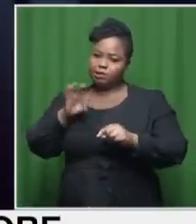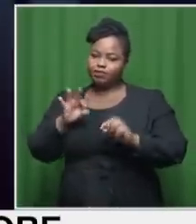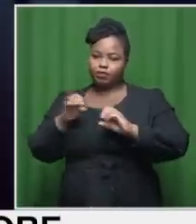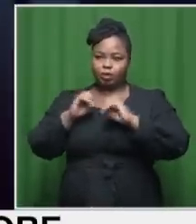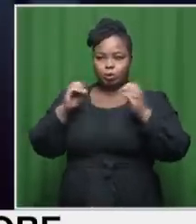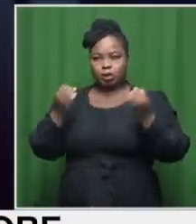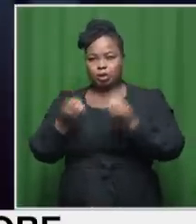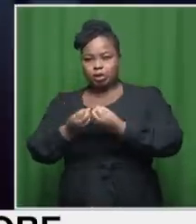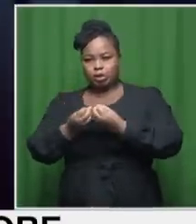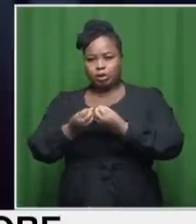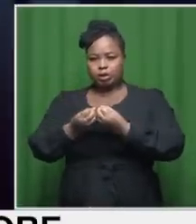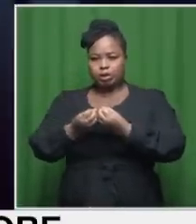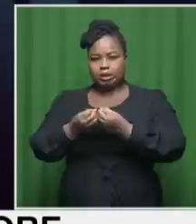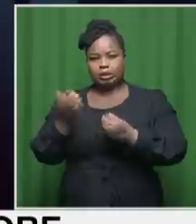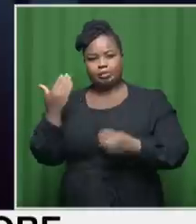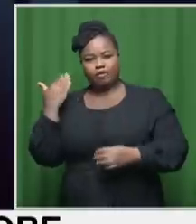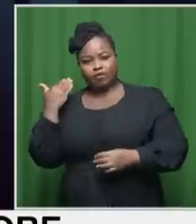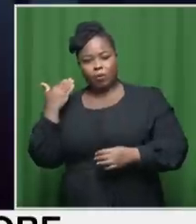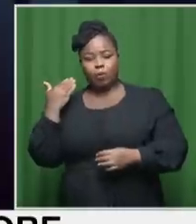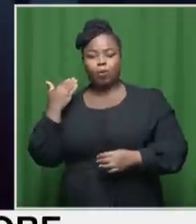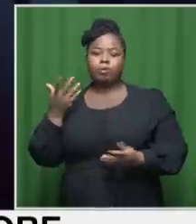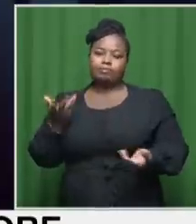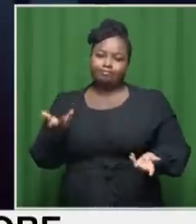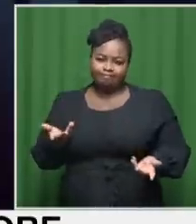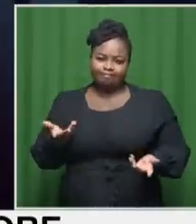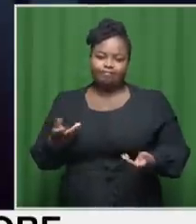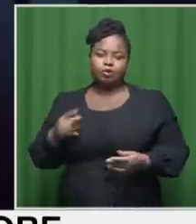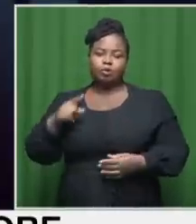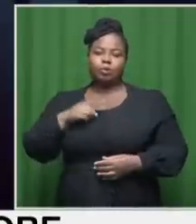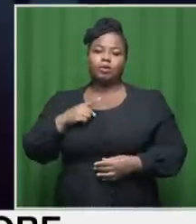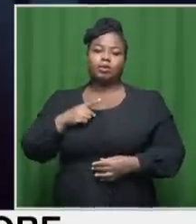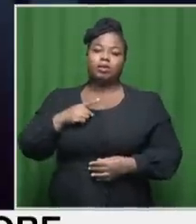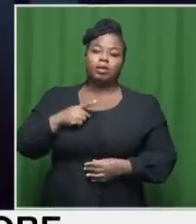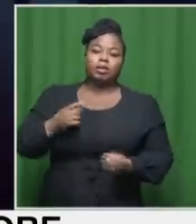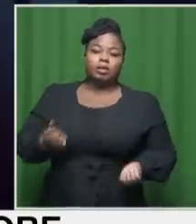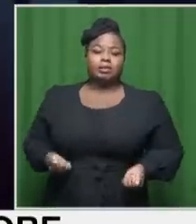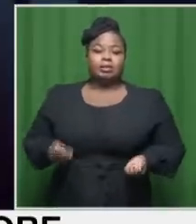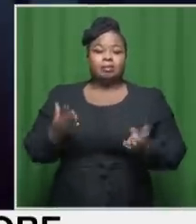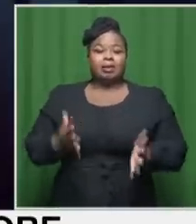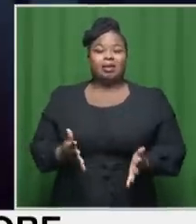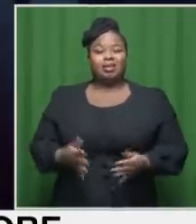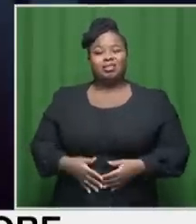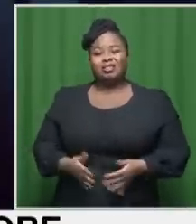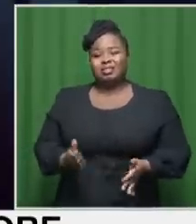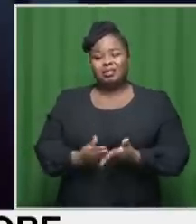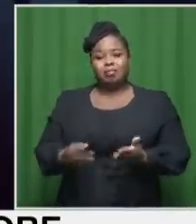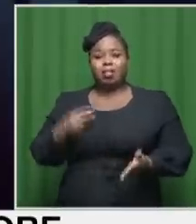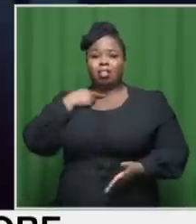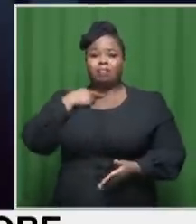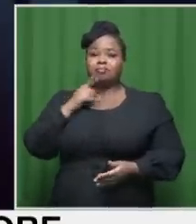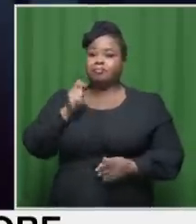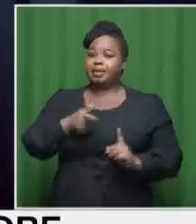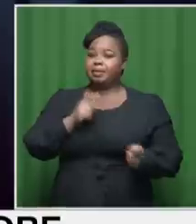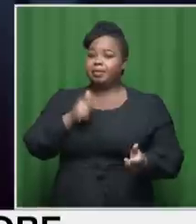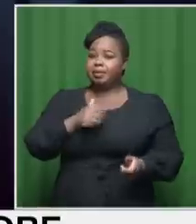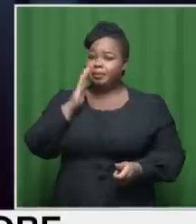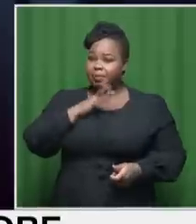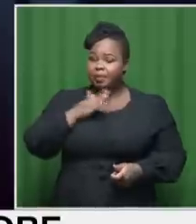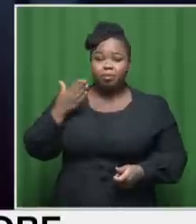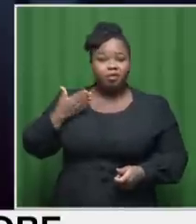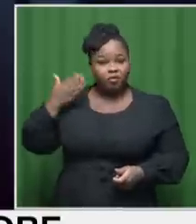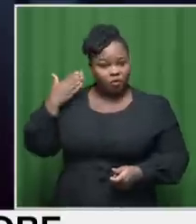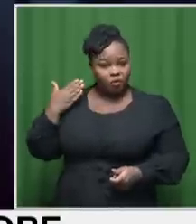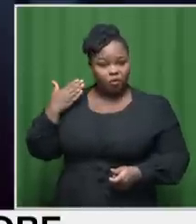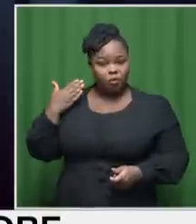organisation has been in terms of the suppliers, where we are not able to pay the suppliers, where we are not